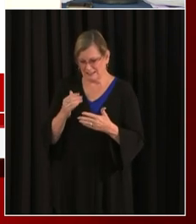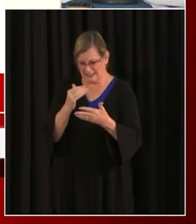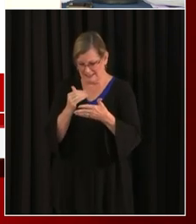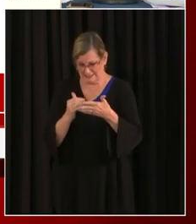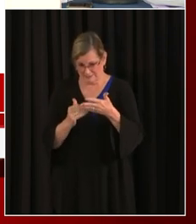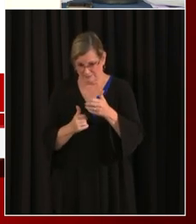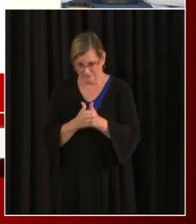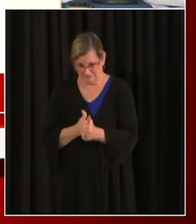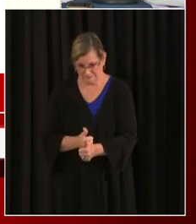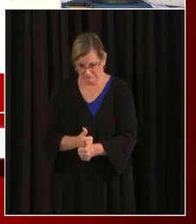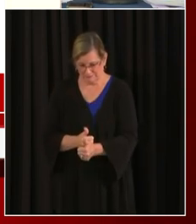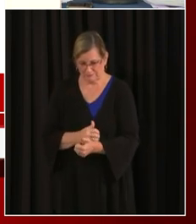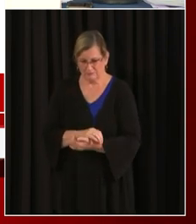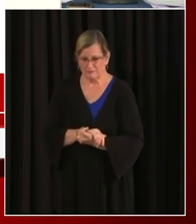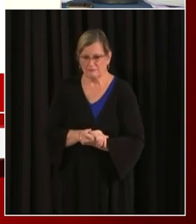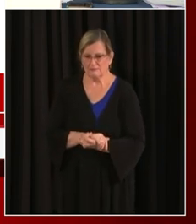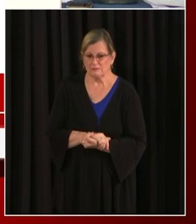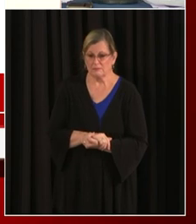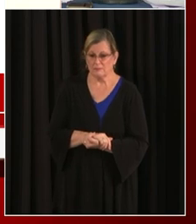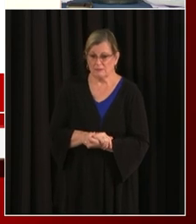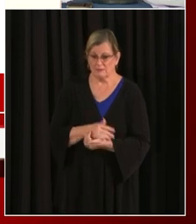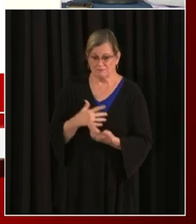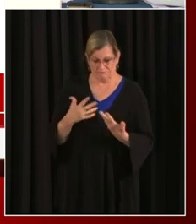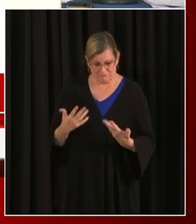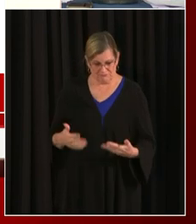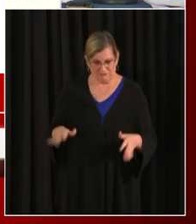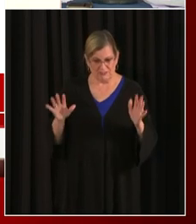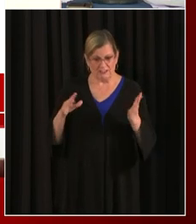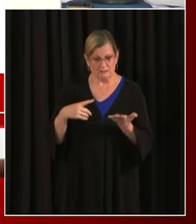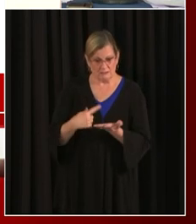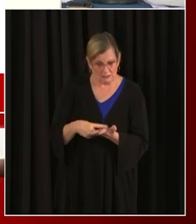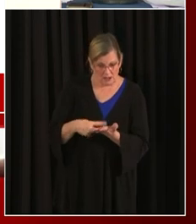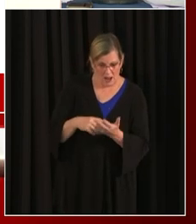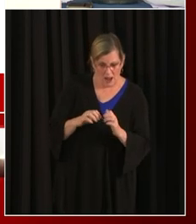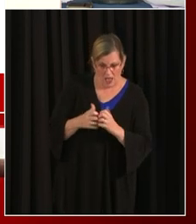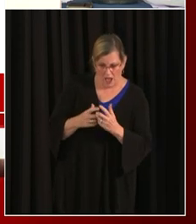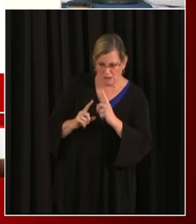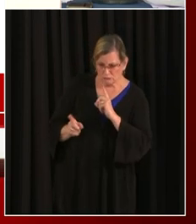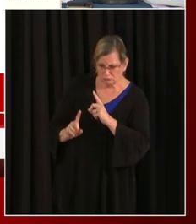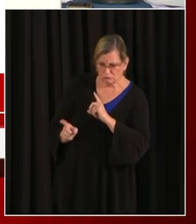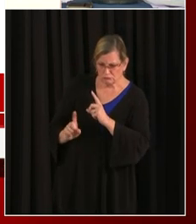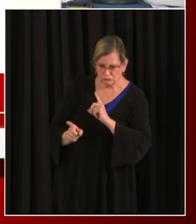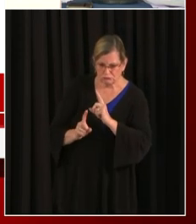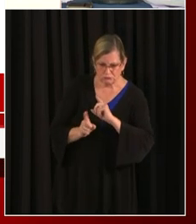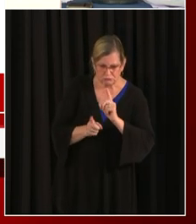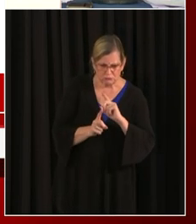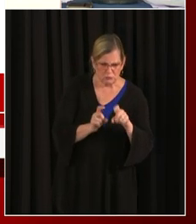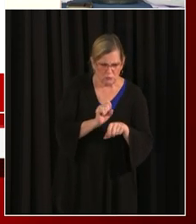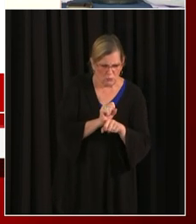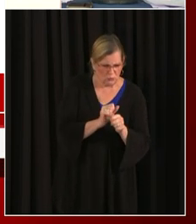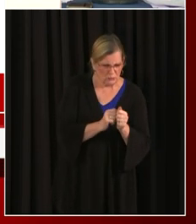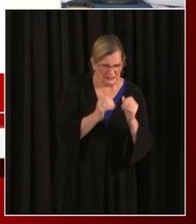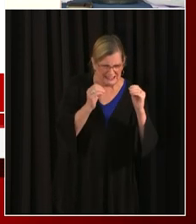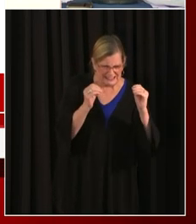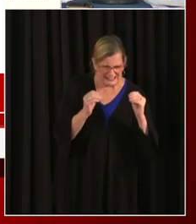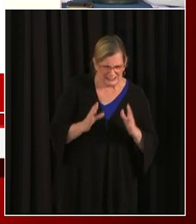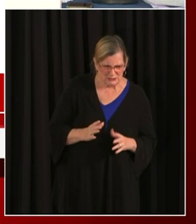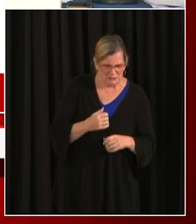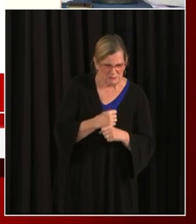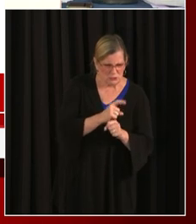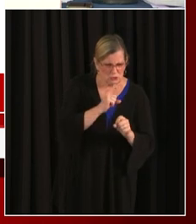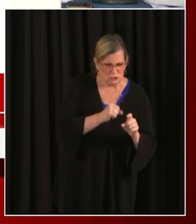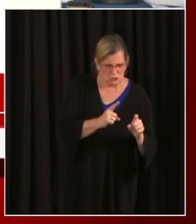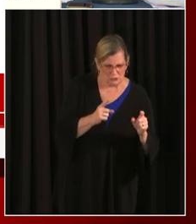be in place. We did talk extensively about the work with teachers in terms of ensuring that teachers